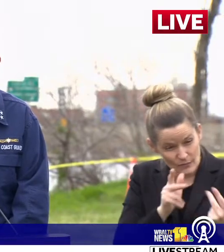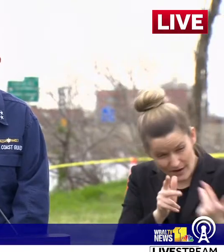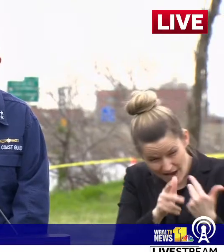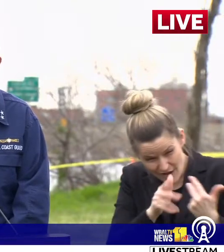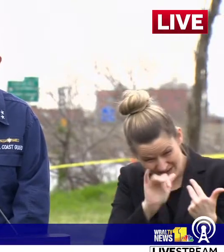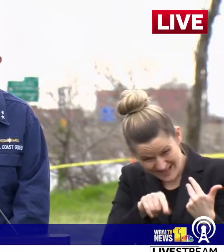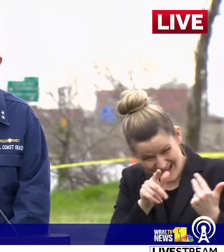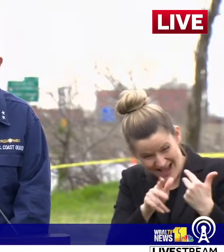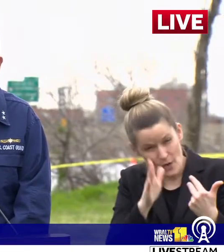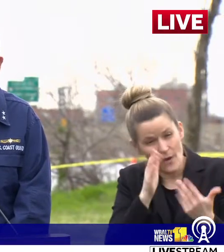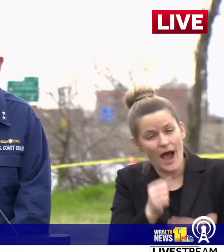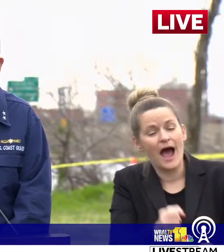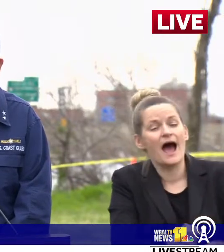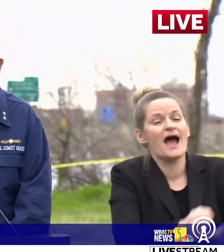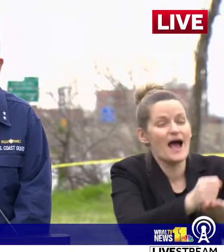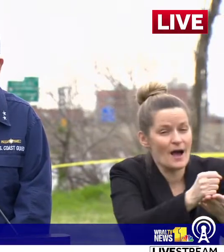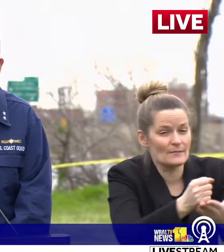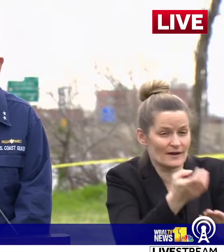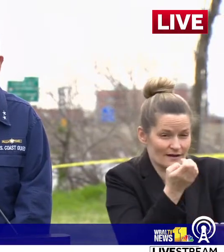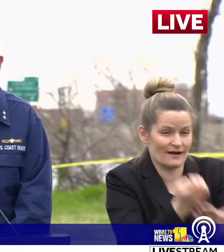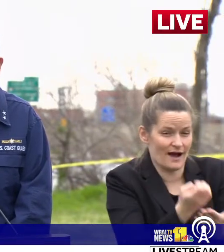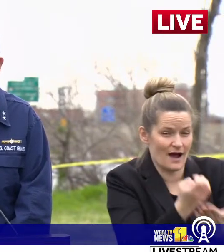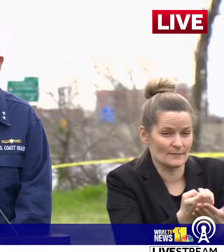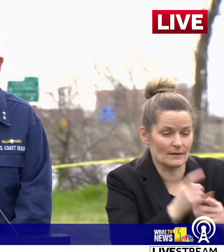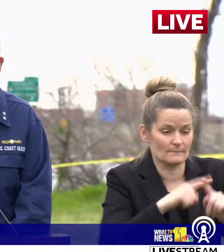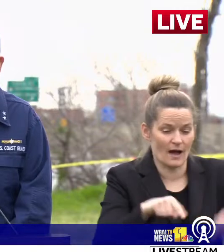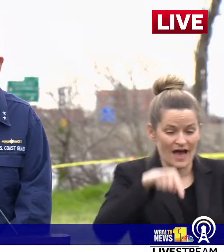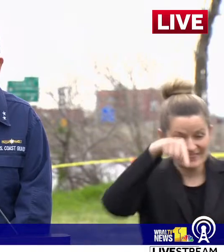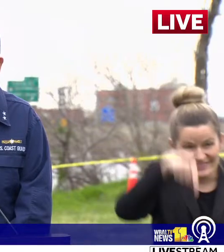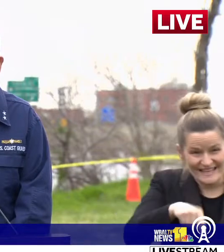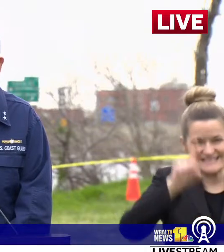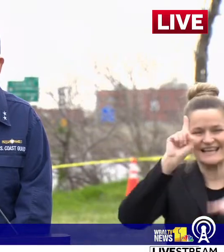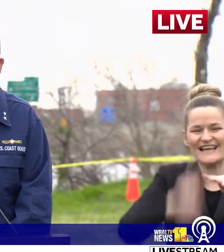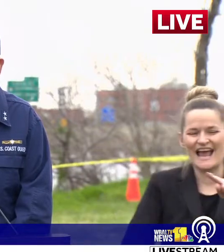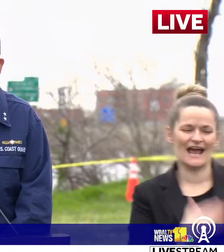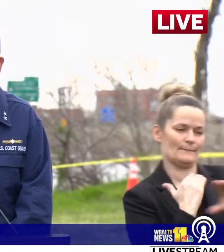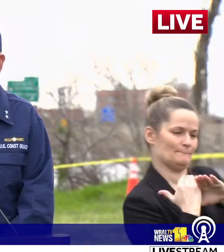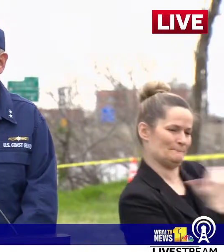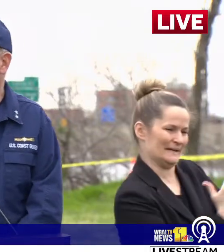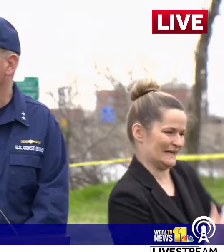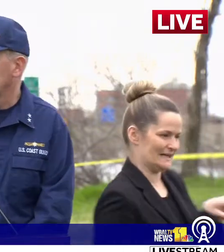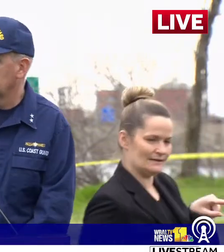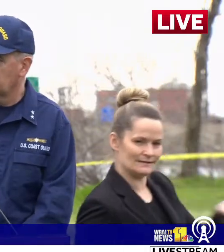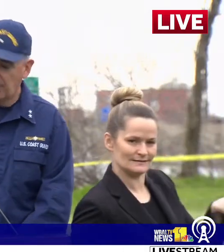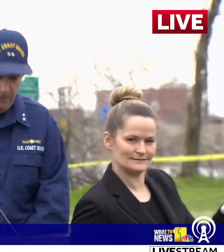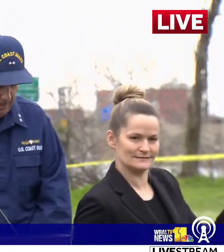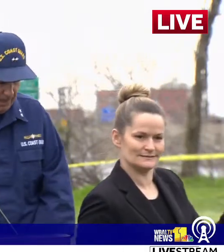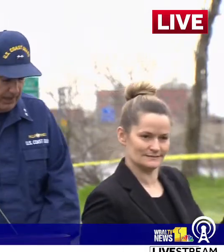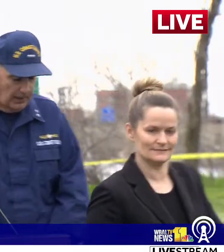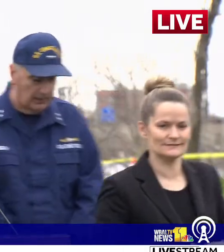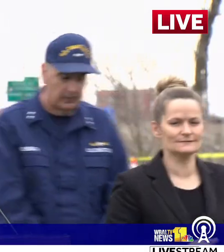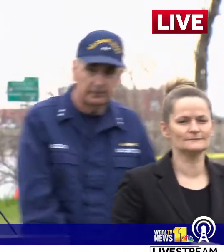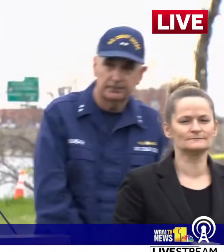traffic in and out of the Port of Baltimore, even if it's not the deep draft, we want to take advantage of that opportunity.